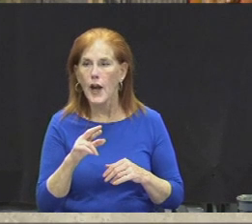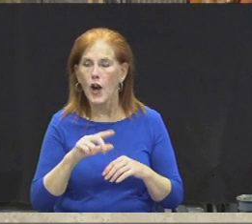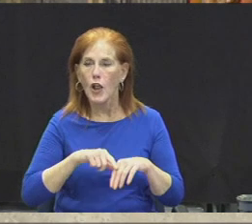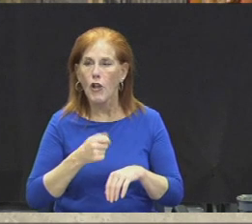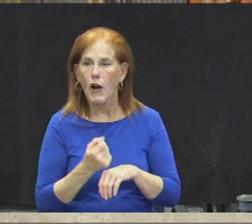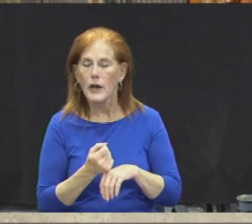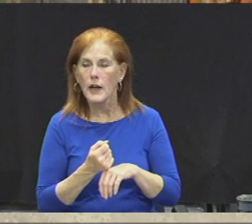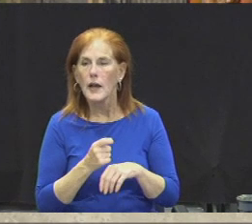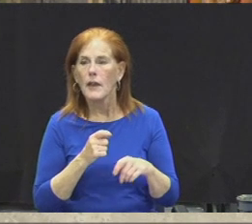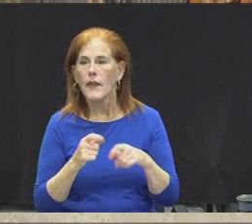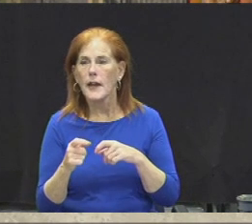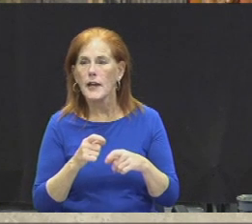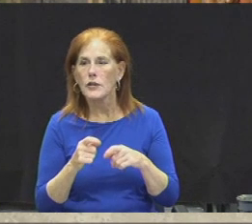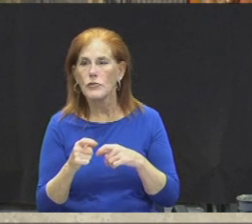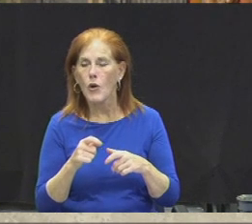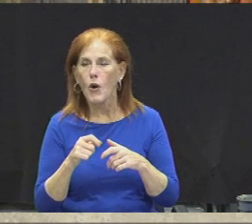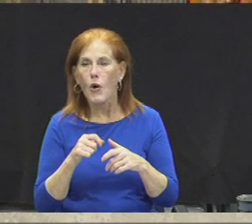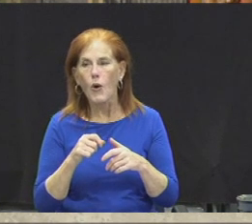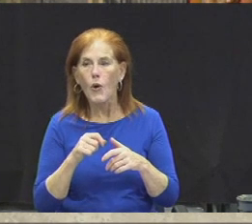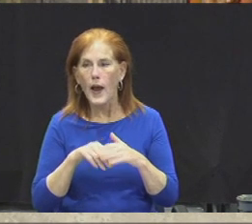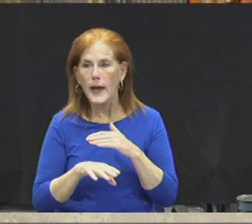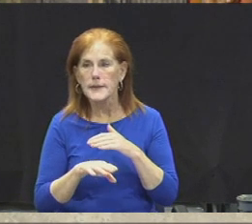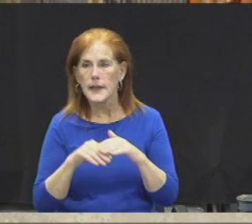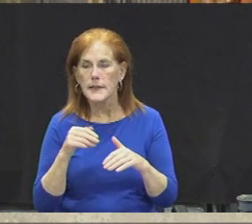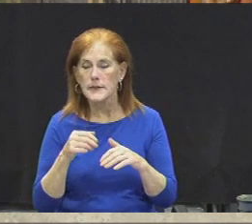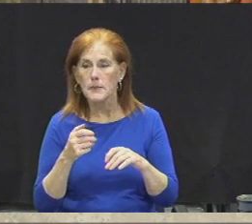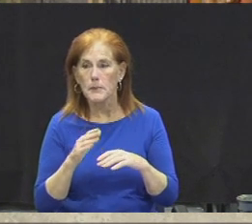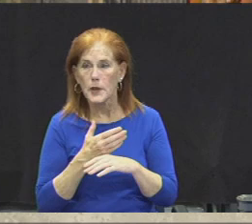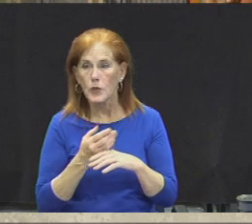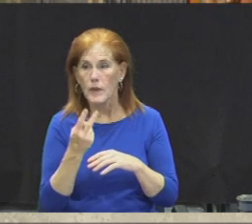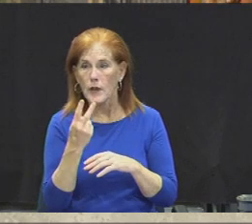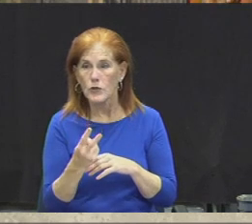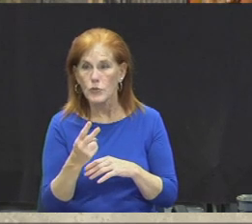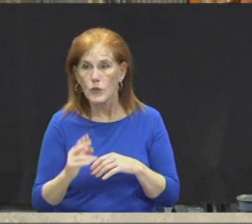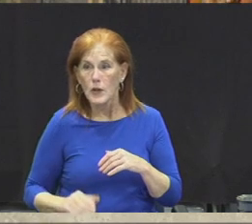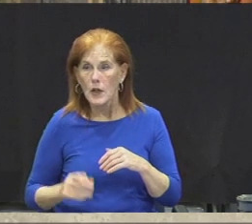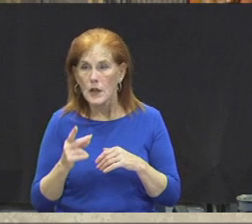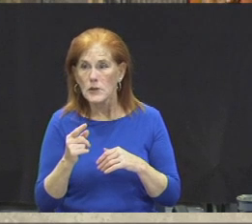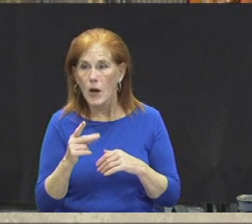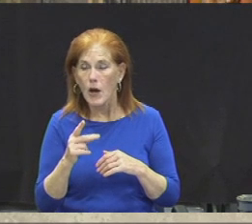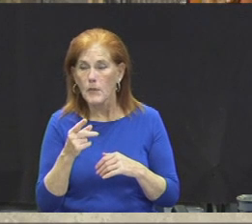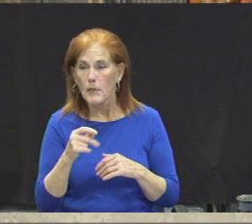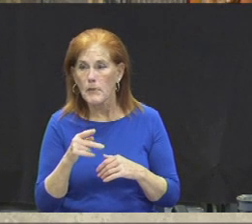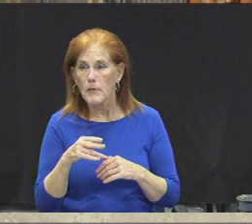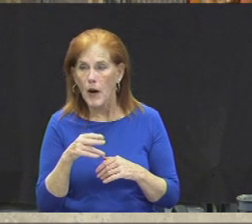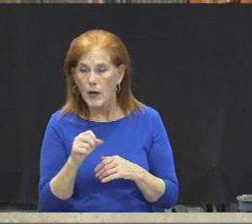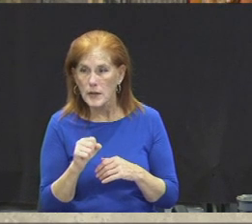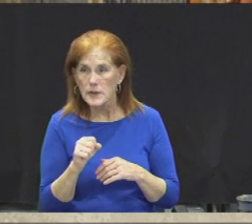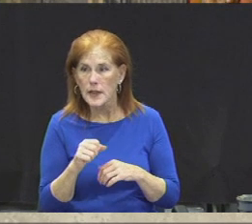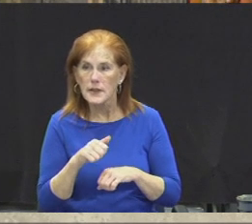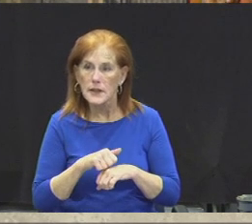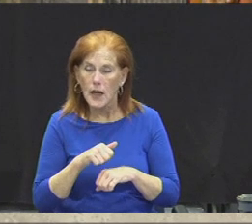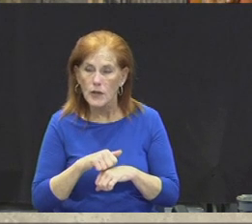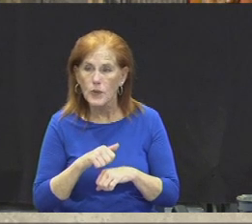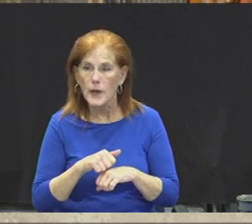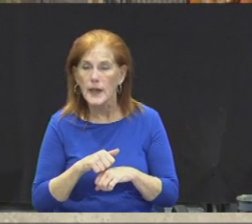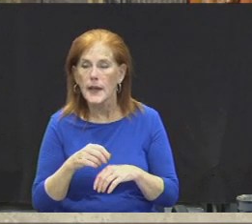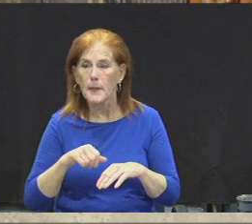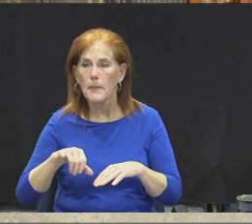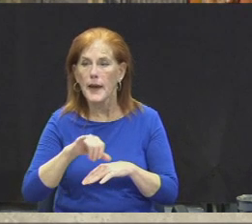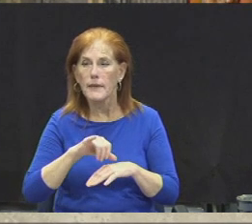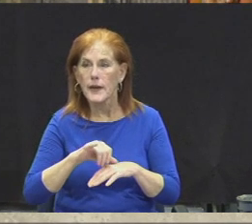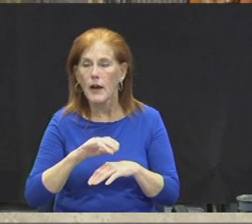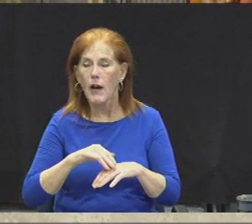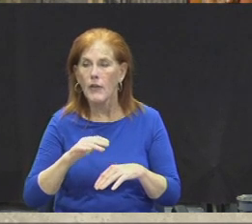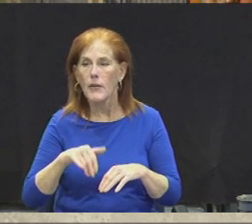that controls access between the two dog parks. Again, this is hard concrete paving inside the airlock and along the paths. And then